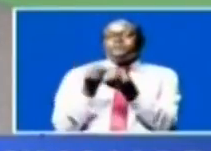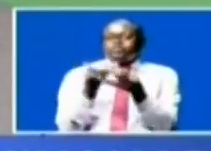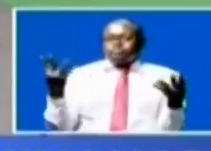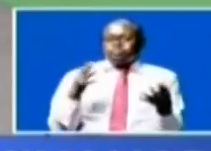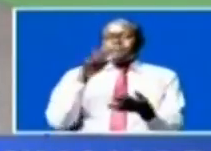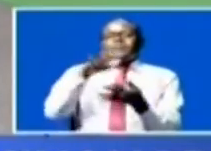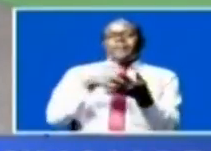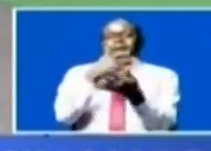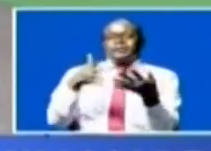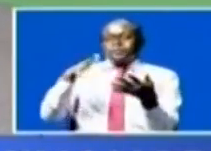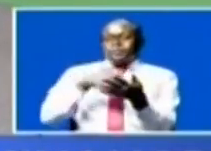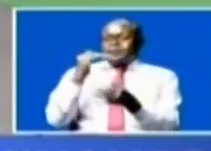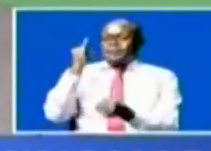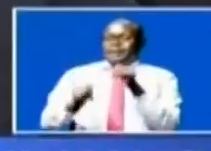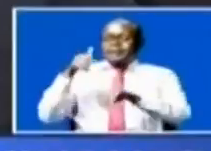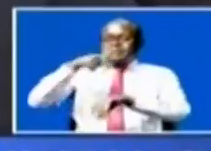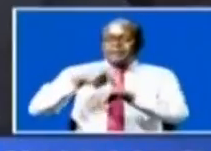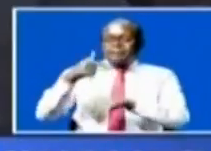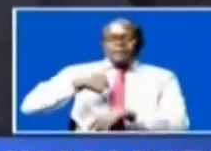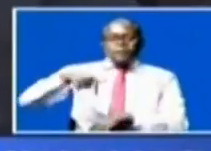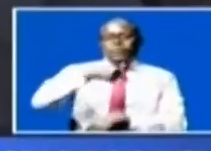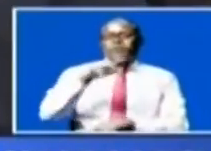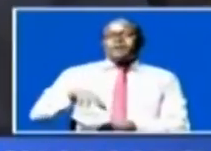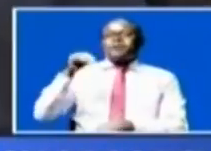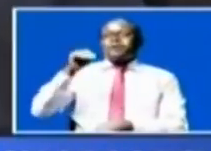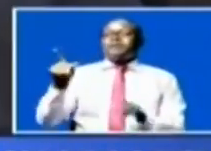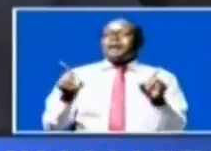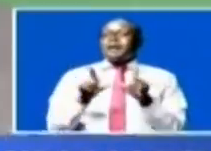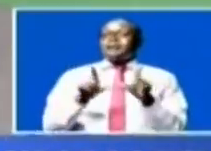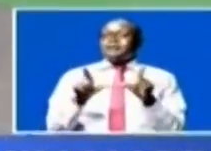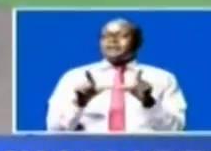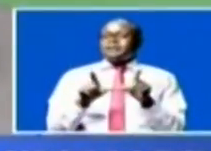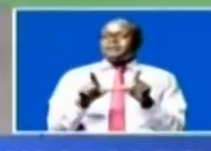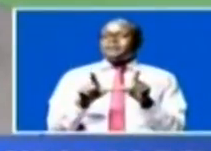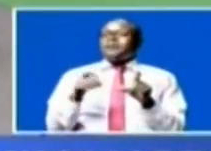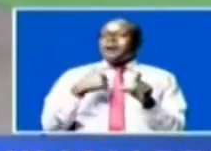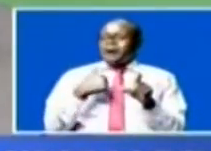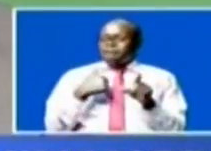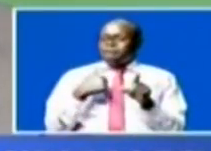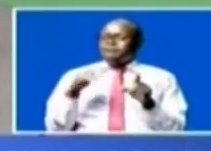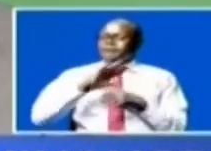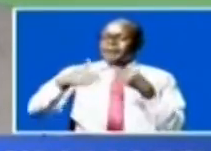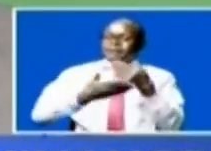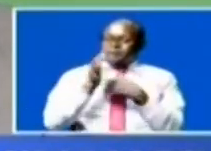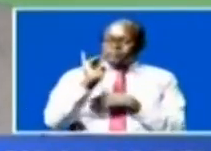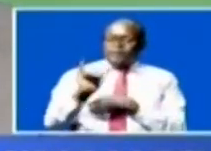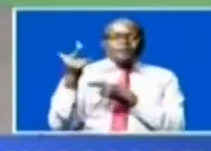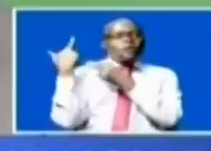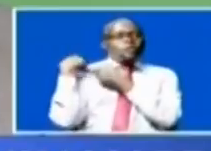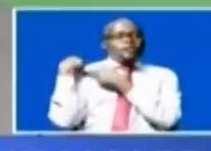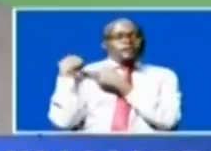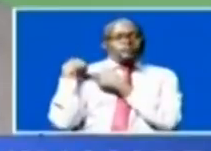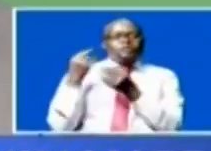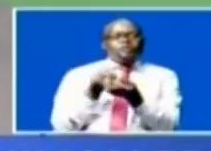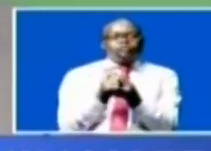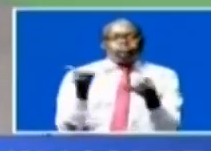network, the last time we got a license, we had attached to that an obligation to roll